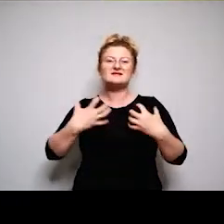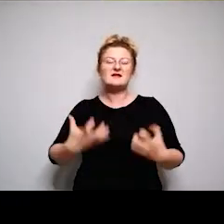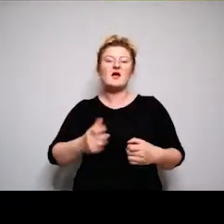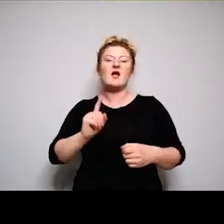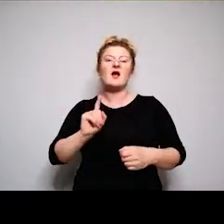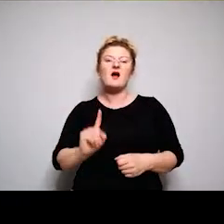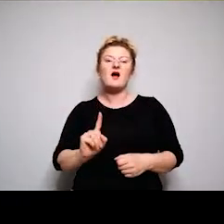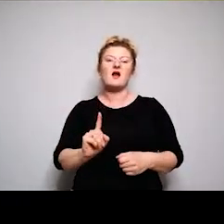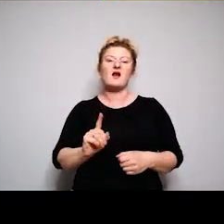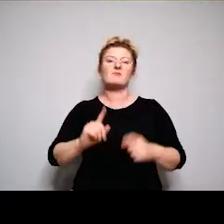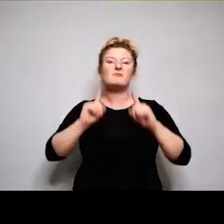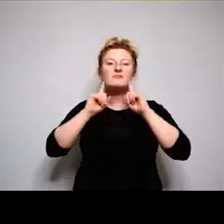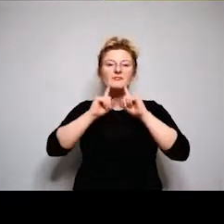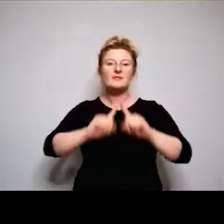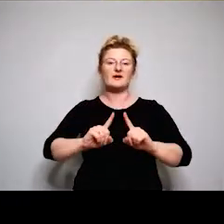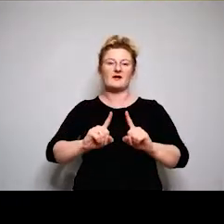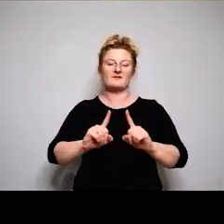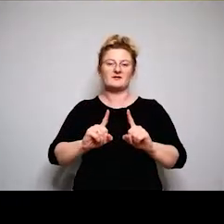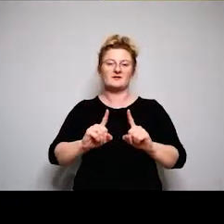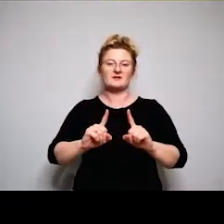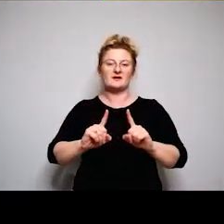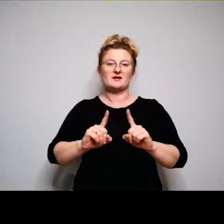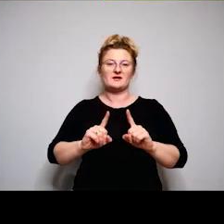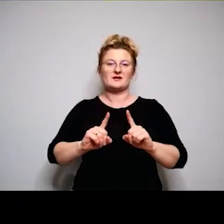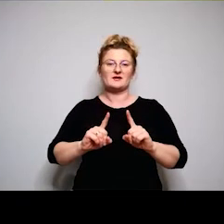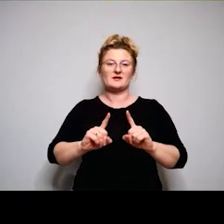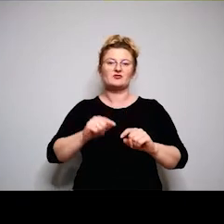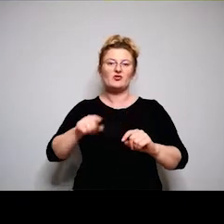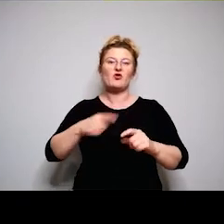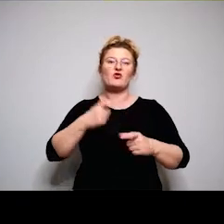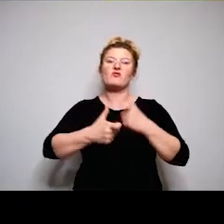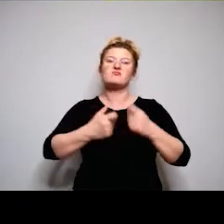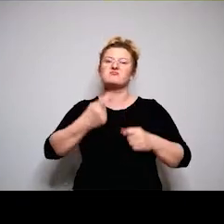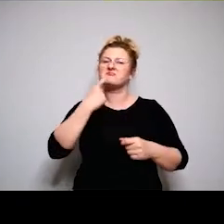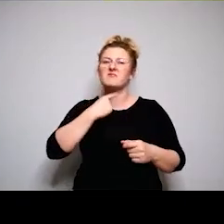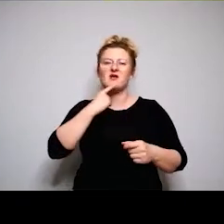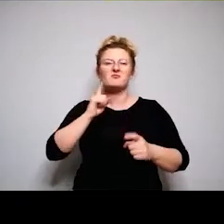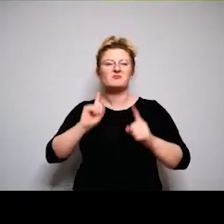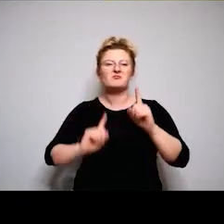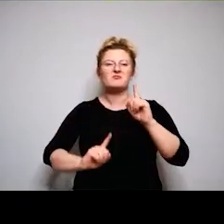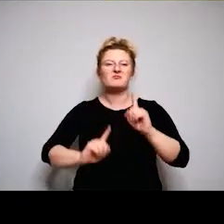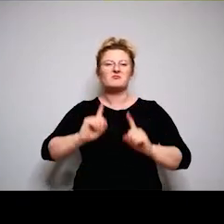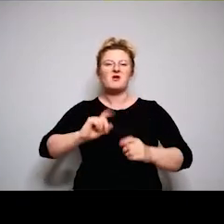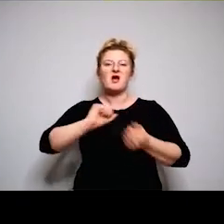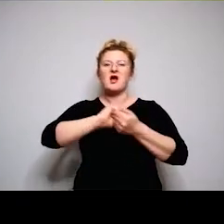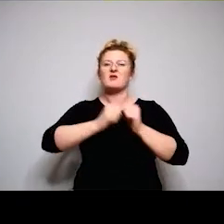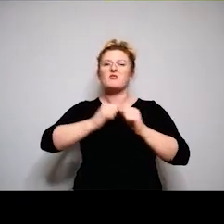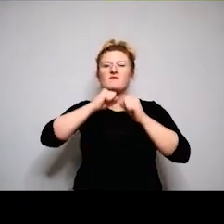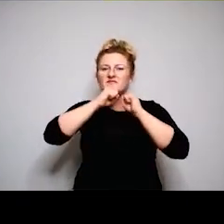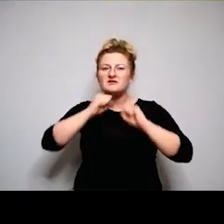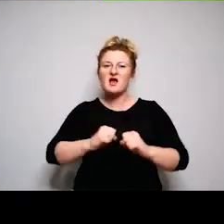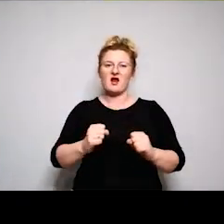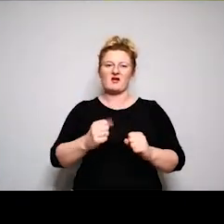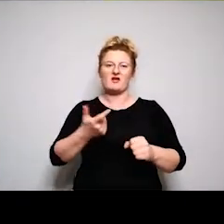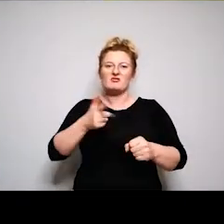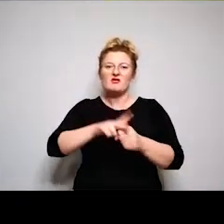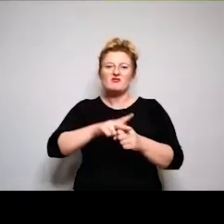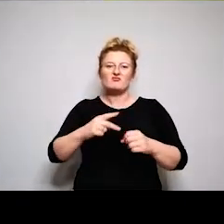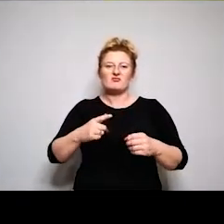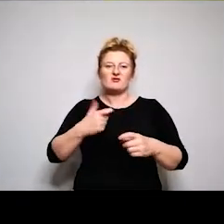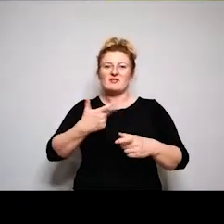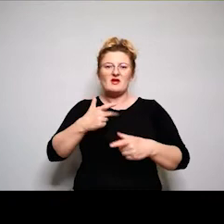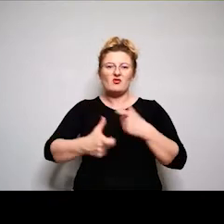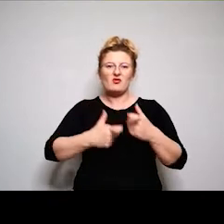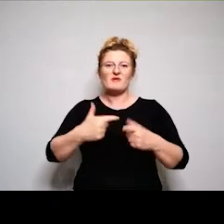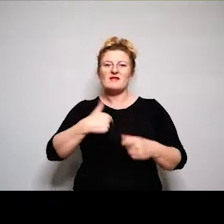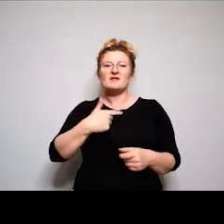anything. Like, you know, fathers, maybe our grandparents were just working, making some money, and then sitting